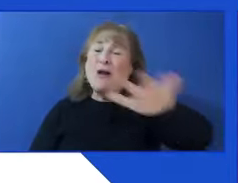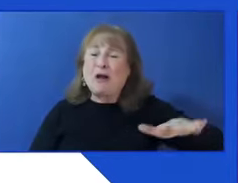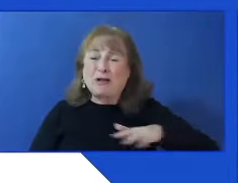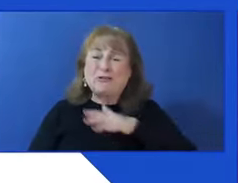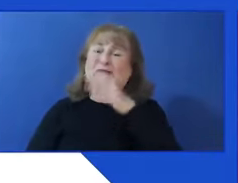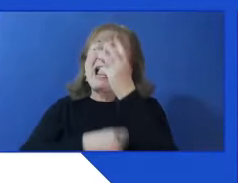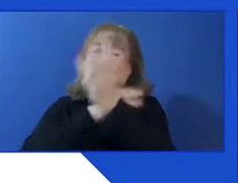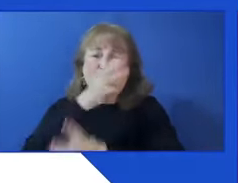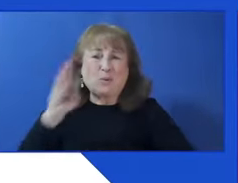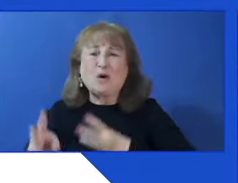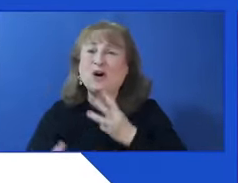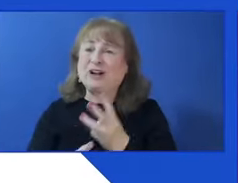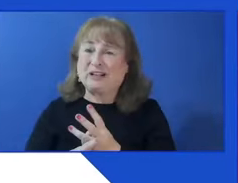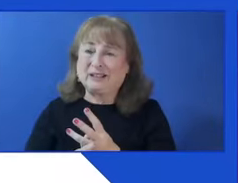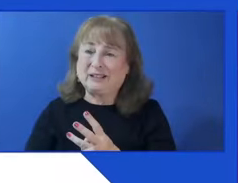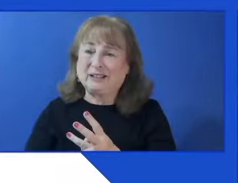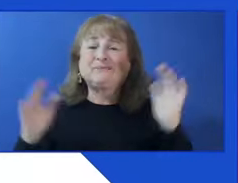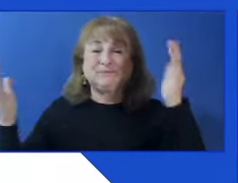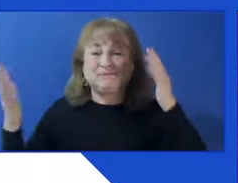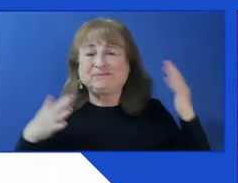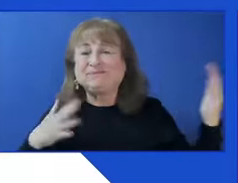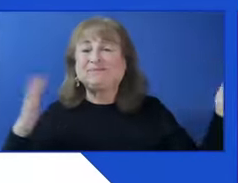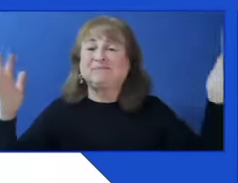entire world.